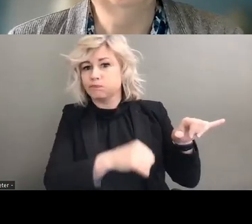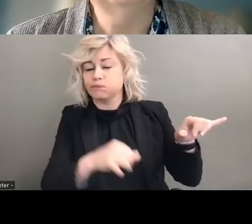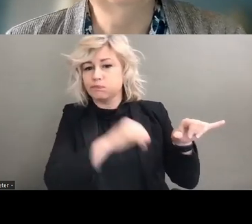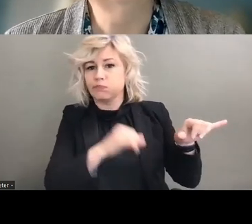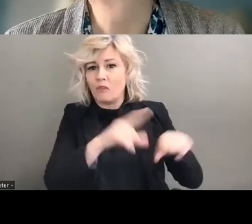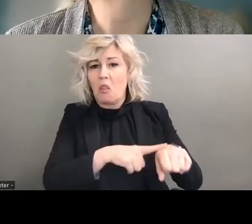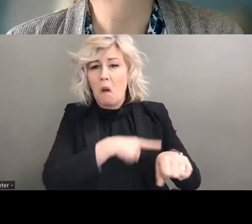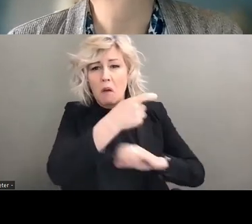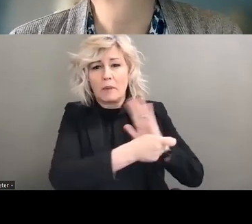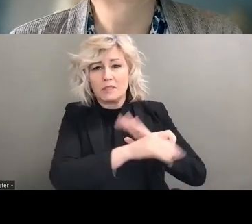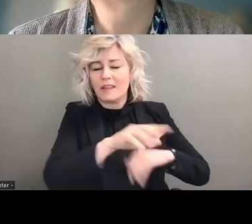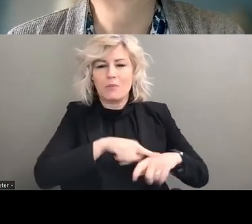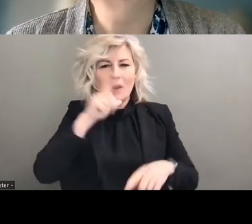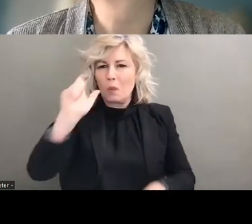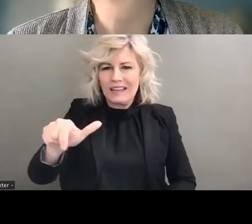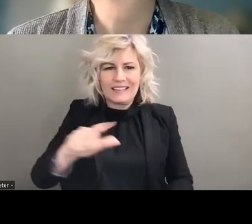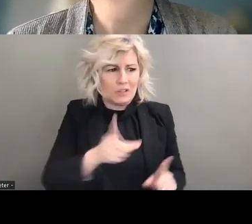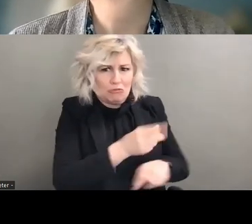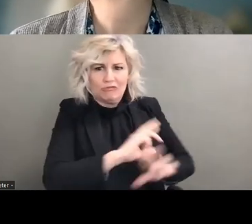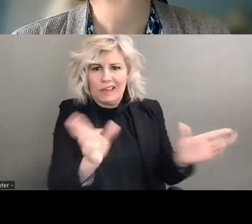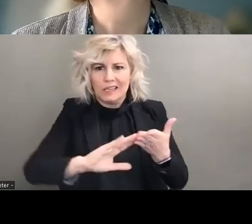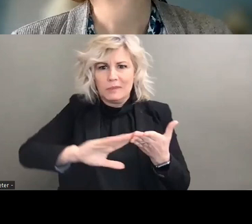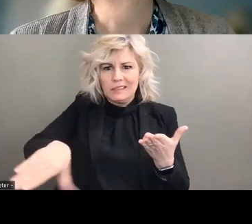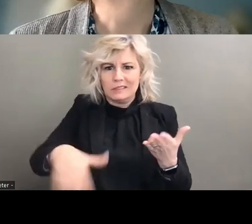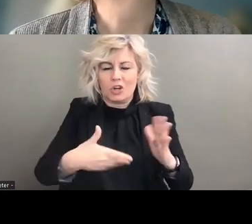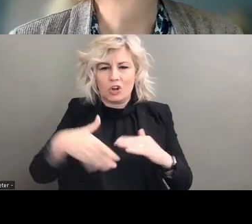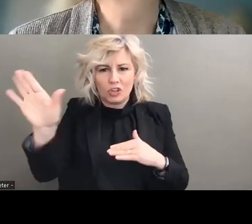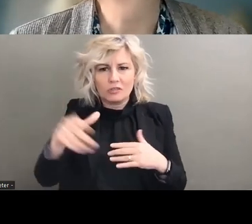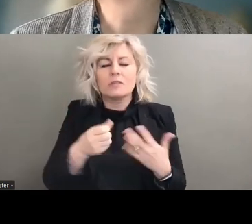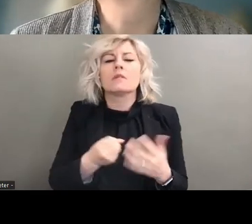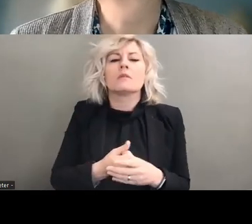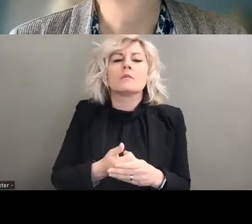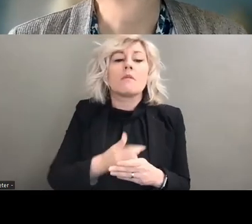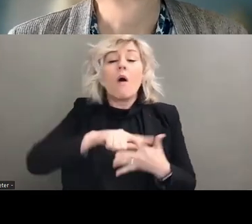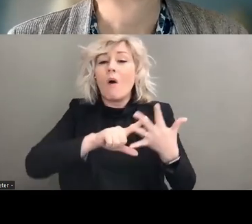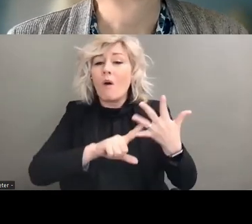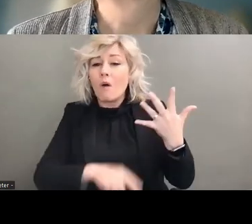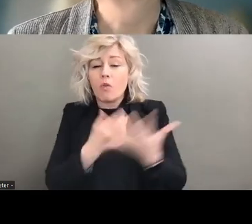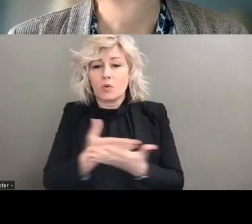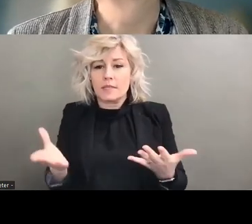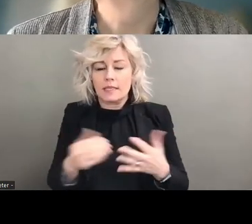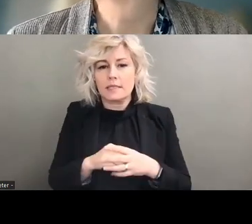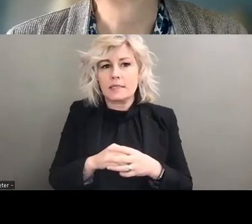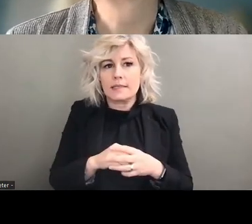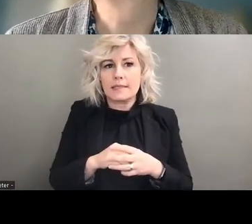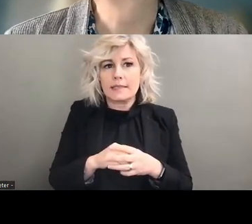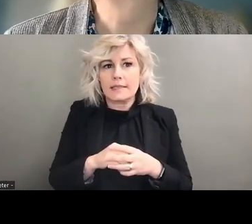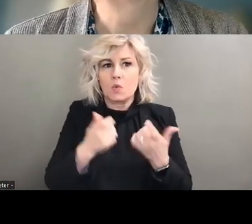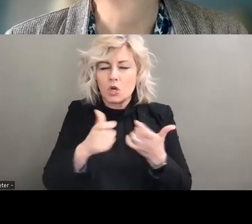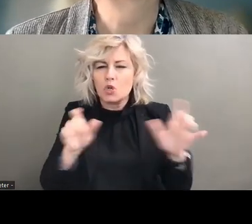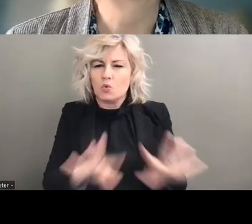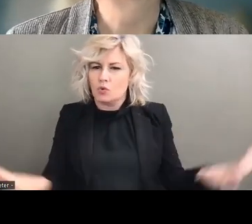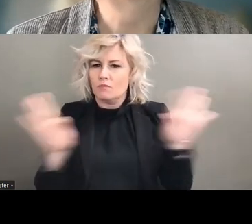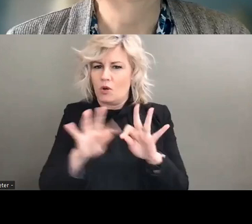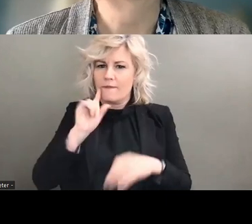to stay in a facility, when they're ready to be discharged. All of those sorts of things were of huge importance to